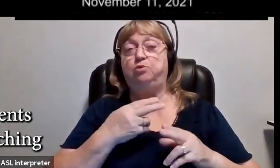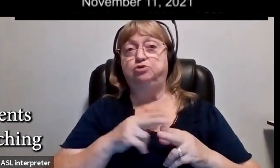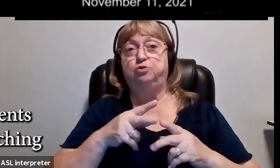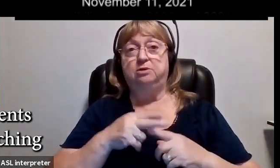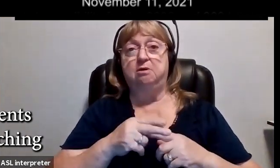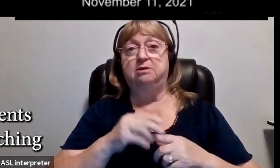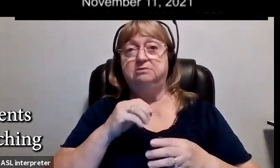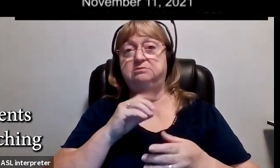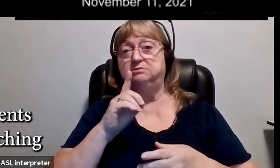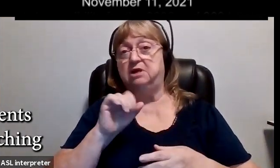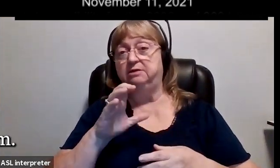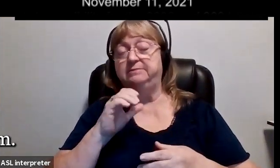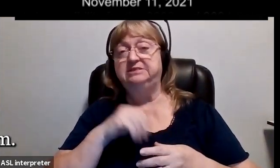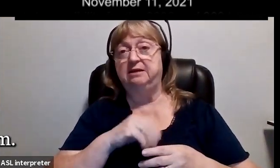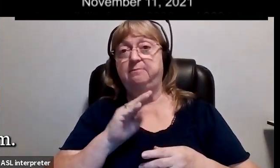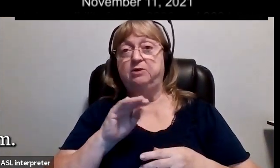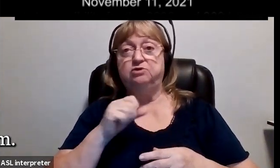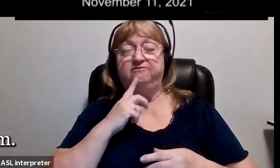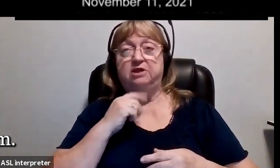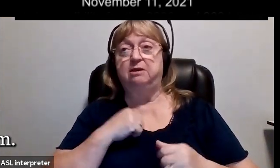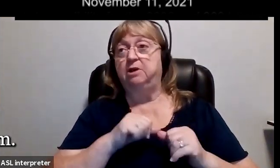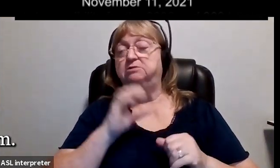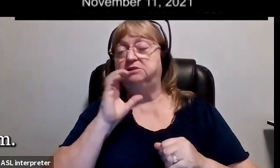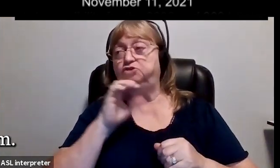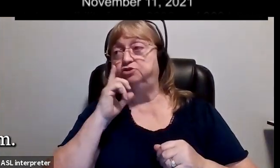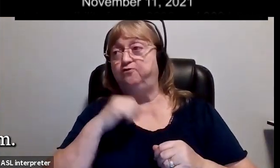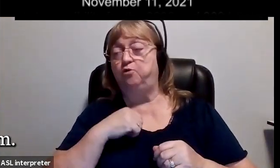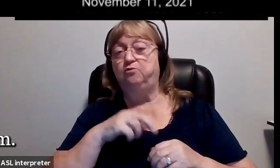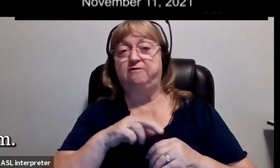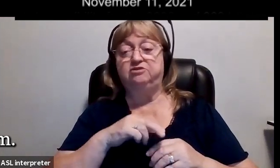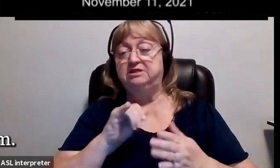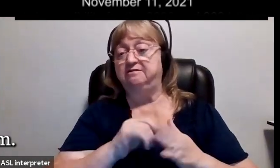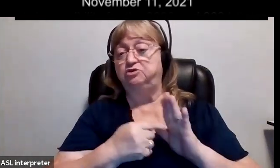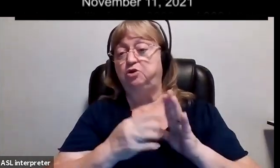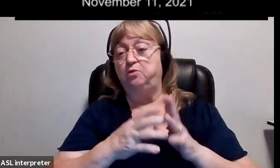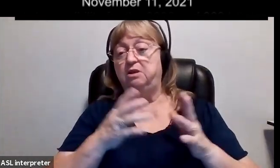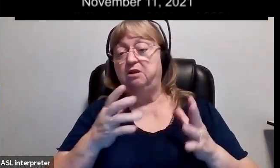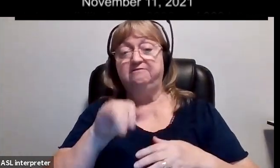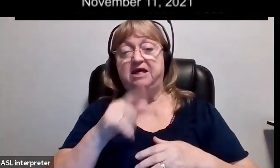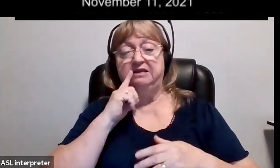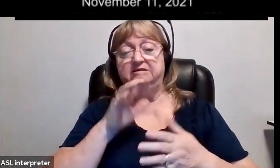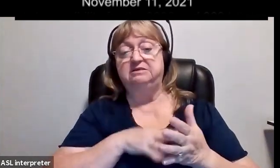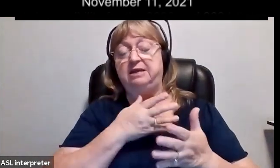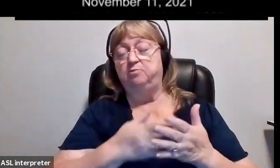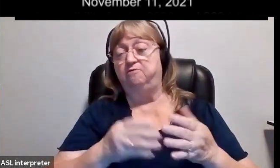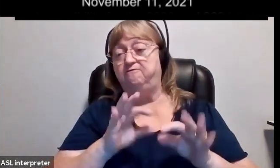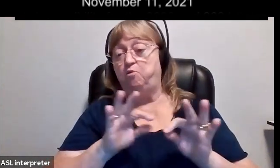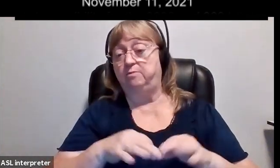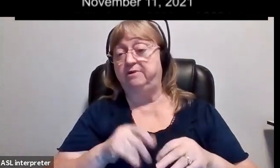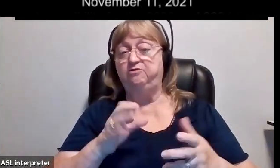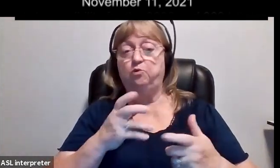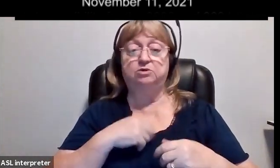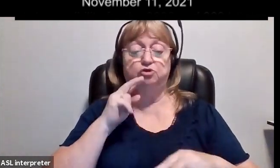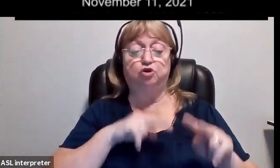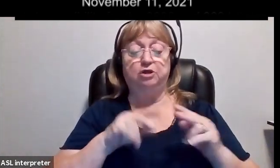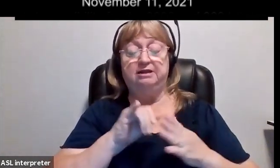that I'm constantly searching for and referencing that show a lot of this in table form. If you want to look at it